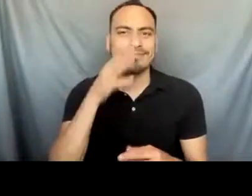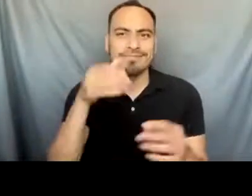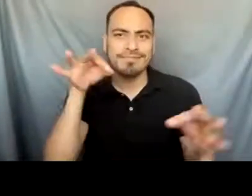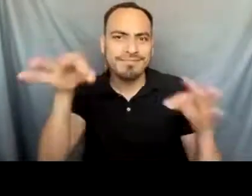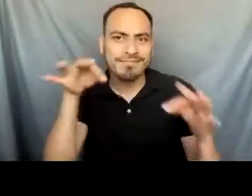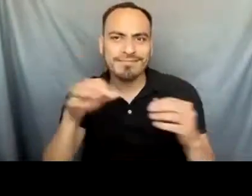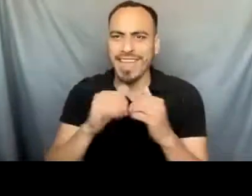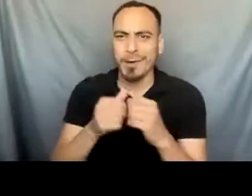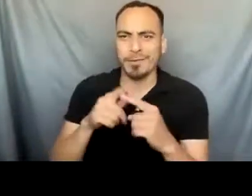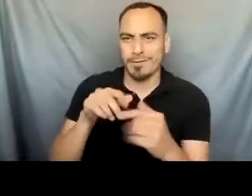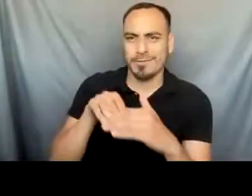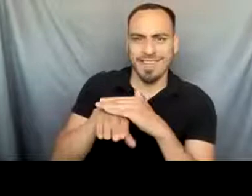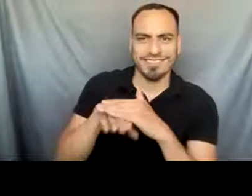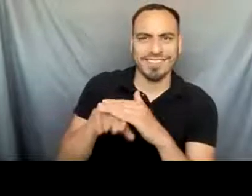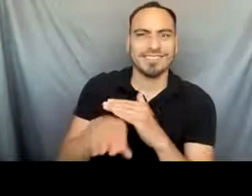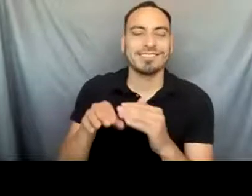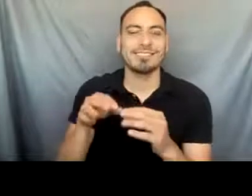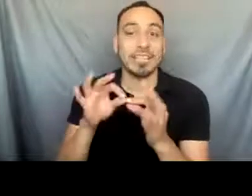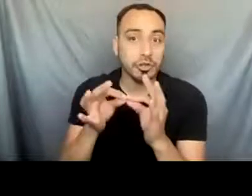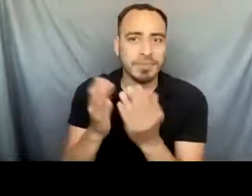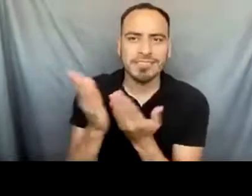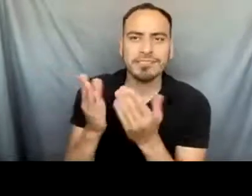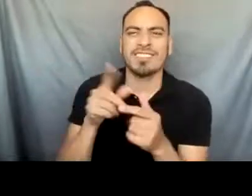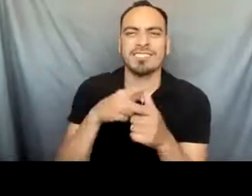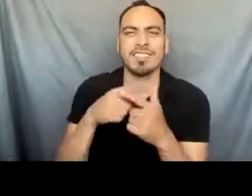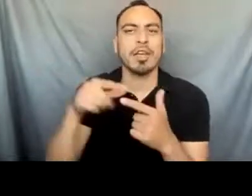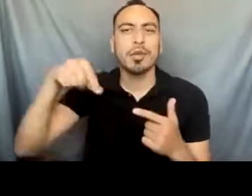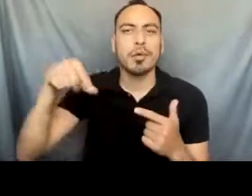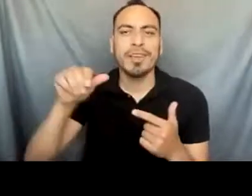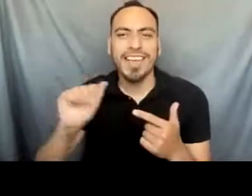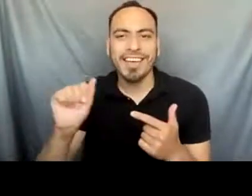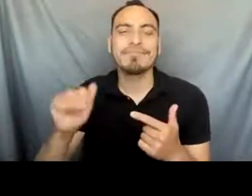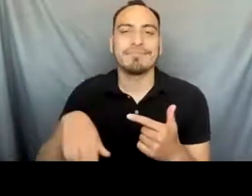and how to tap into the interpretation services.